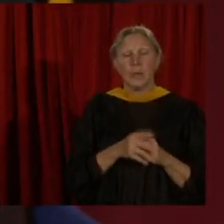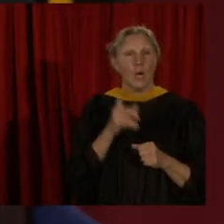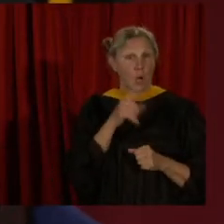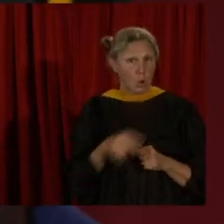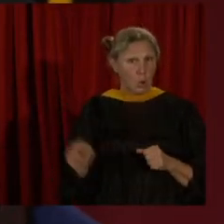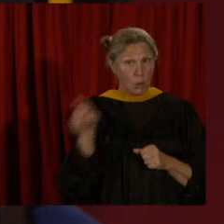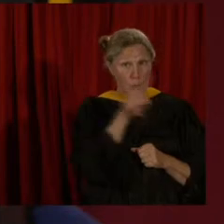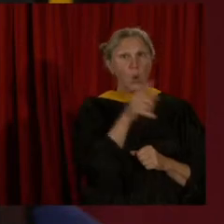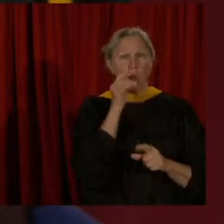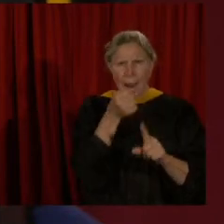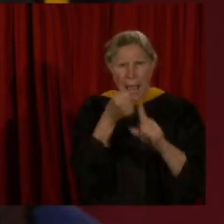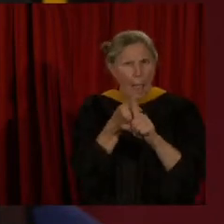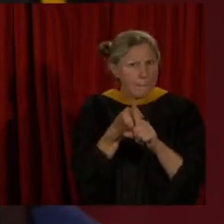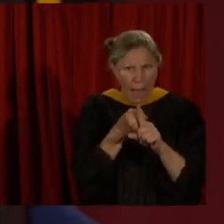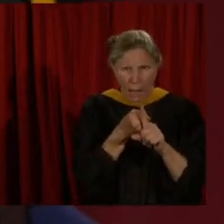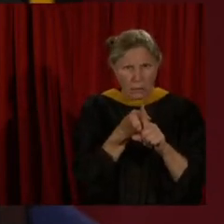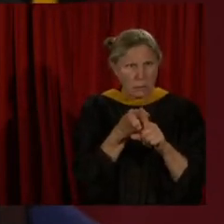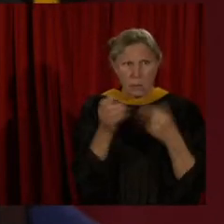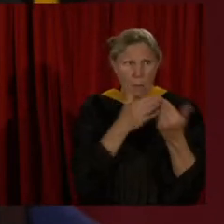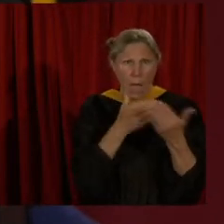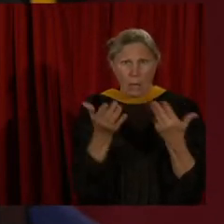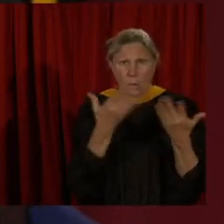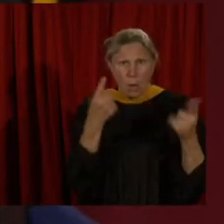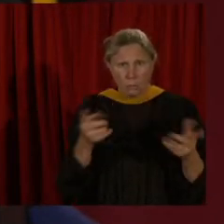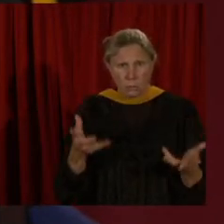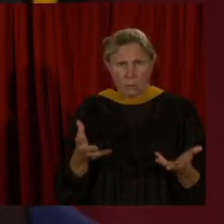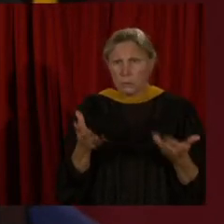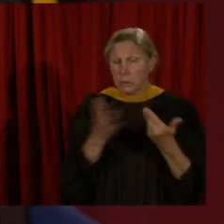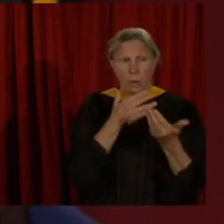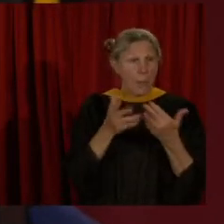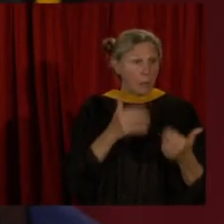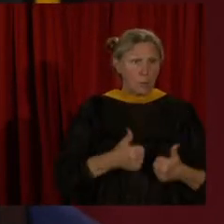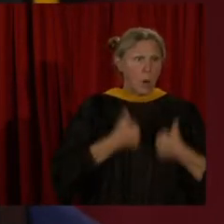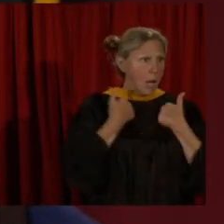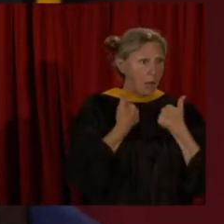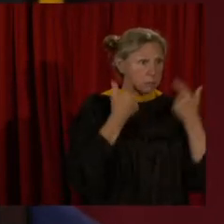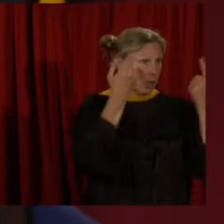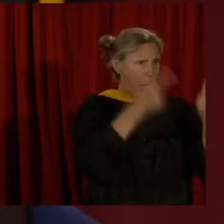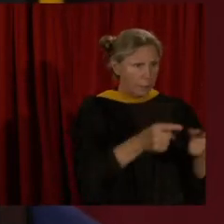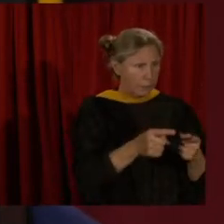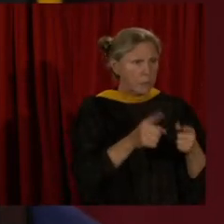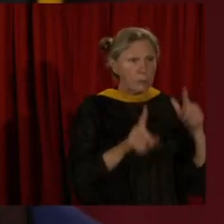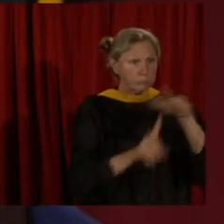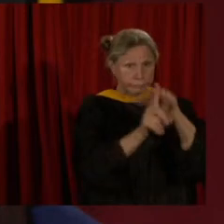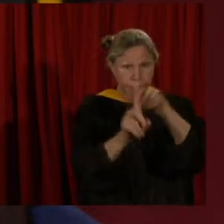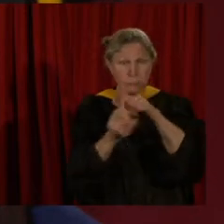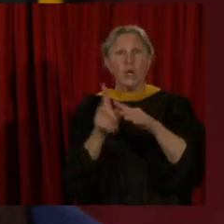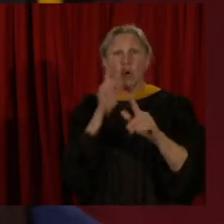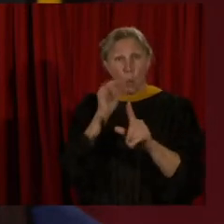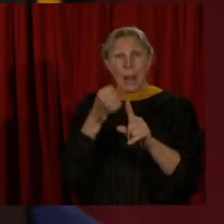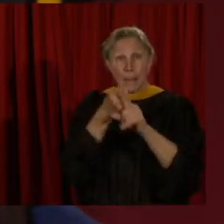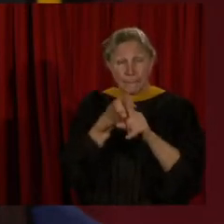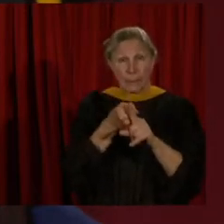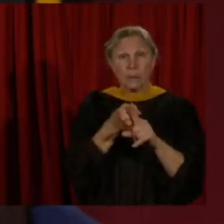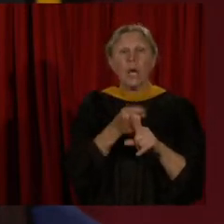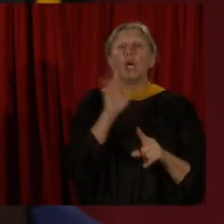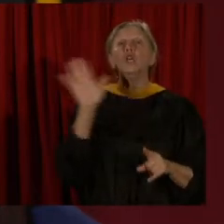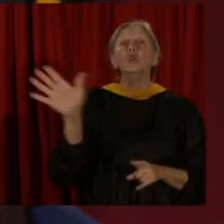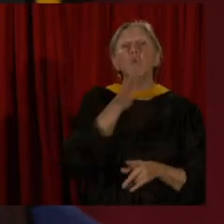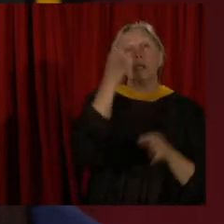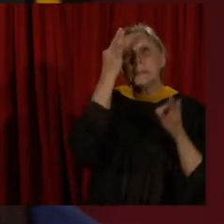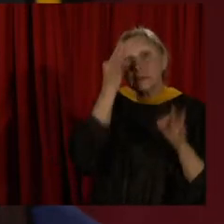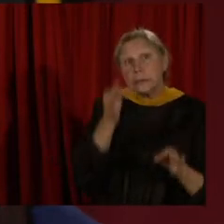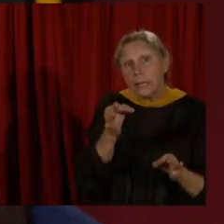an impact wherever you go. Wherever your life takes you, you will make an impact. It's up to you